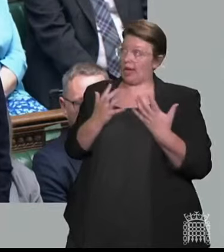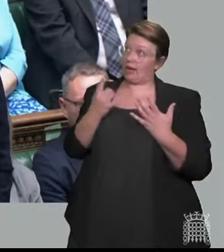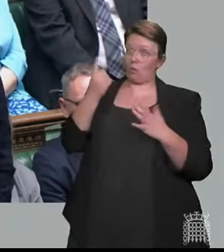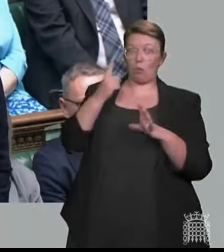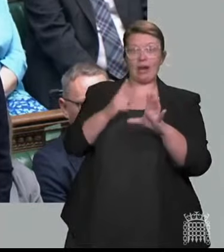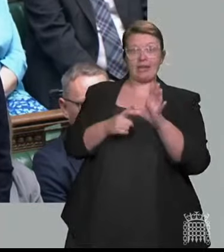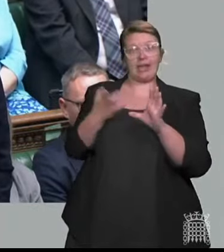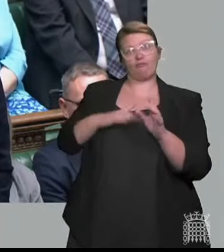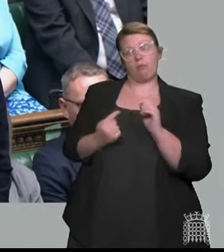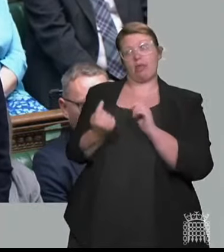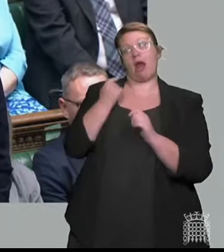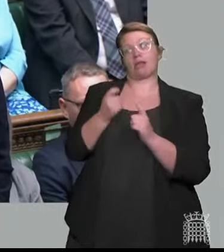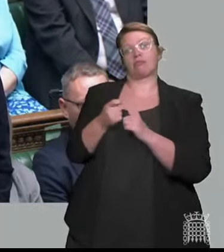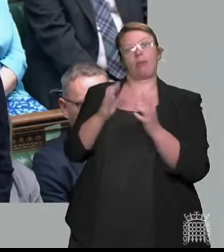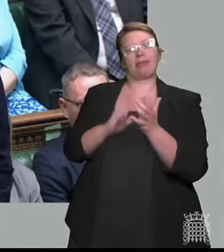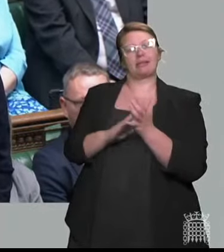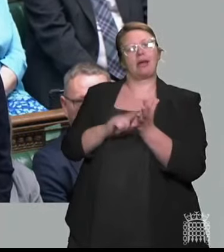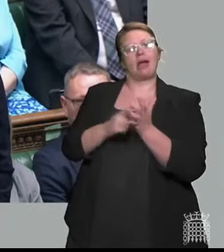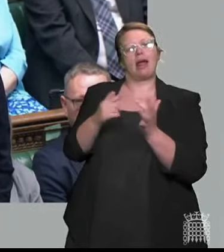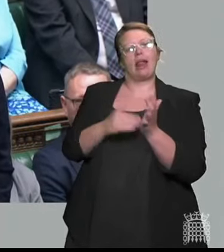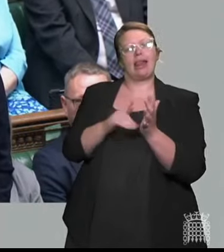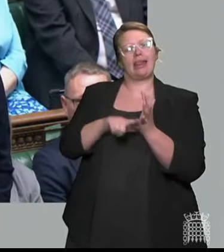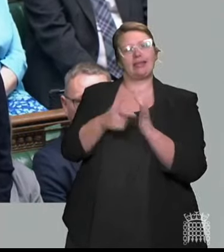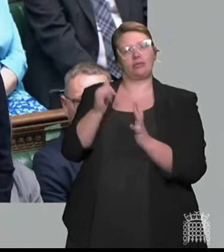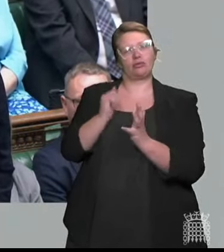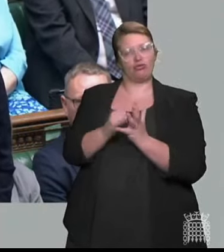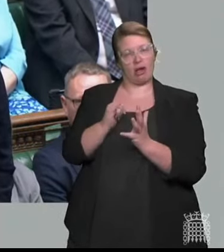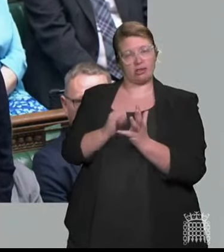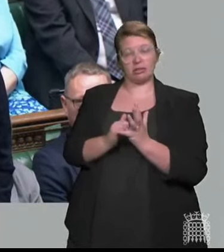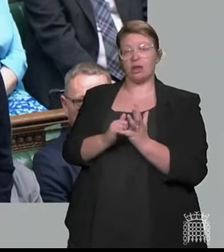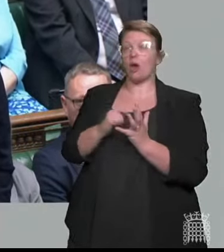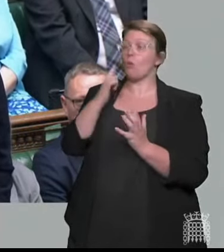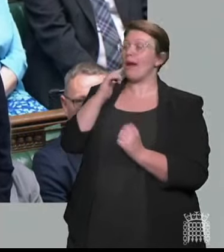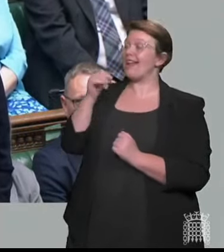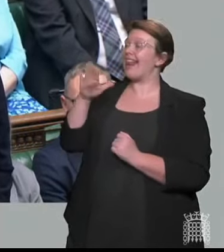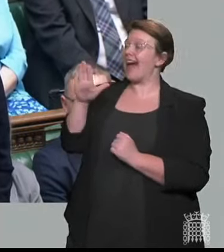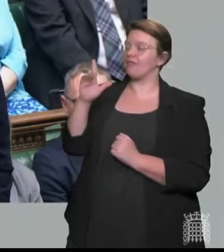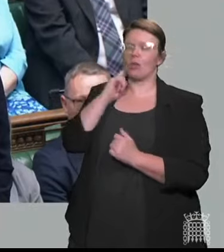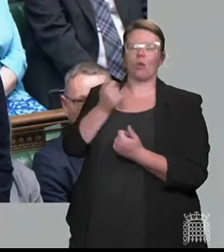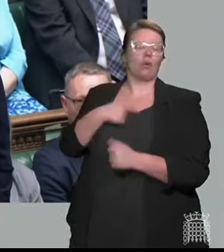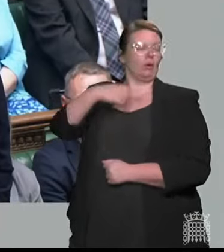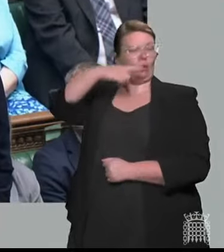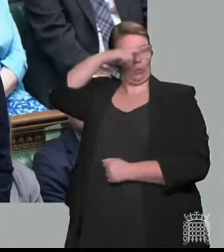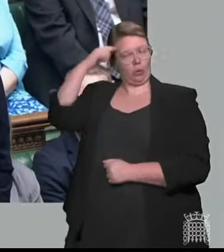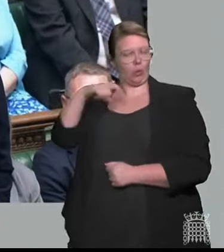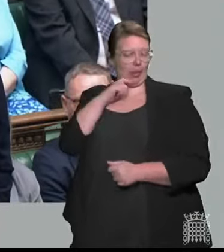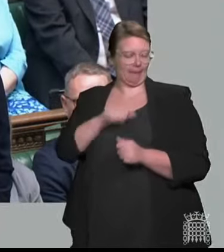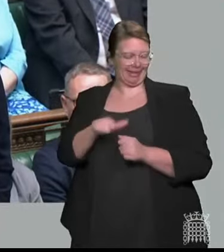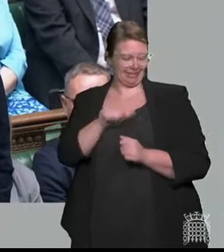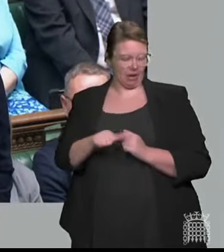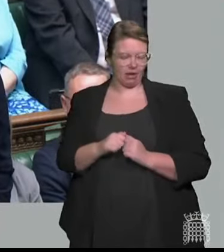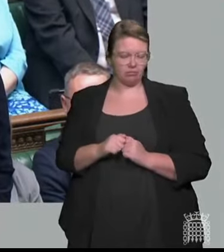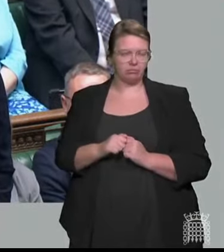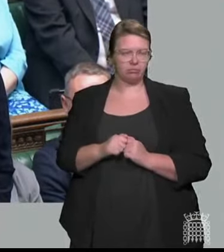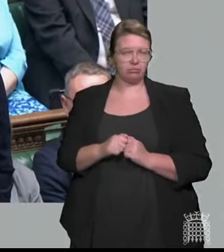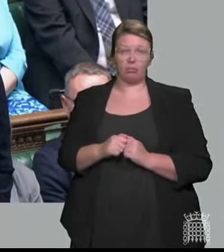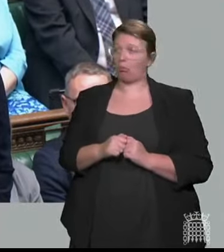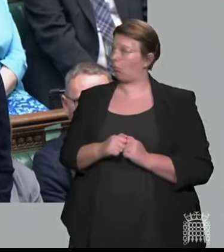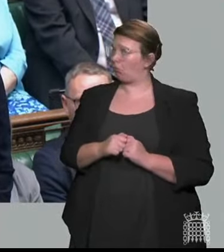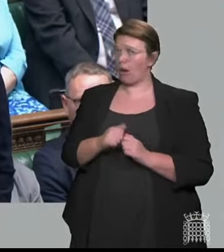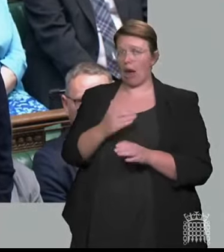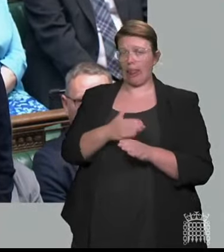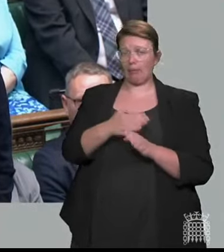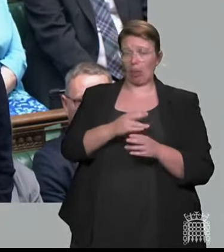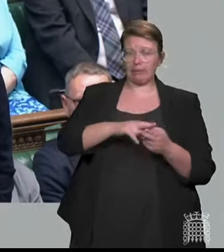speedy departure, they will have thought that things were going to get better. But when we look at unemployment figures, they're higher. When we look